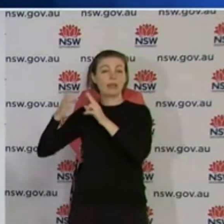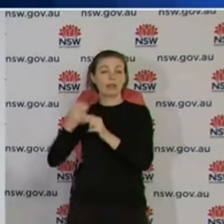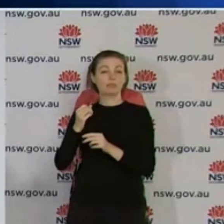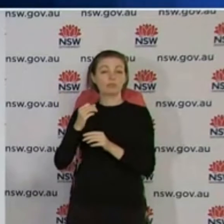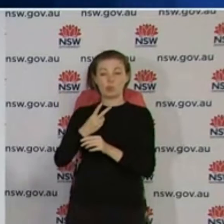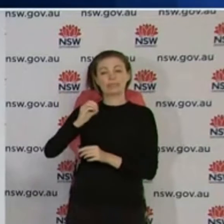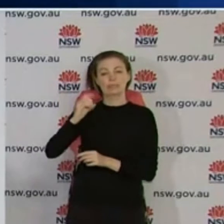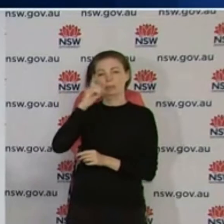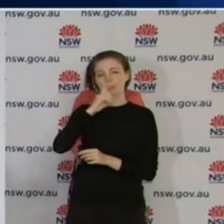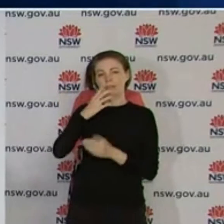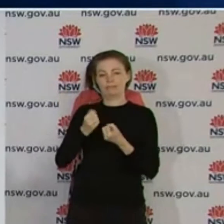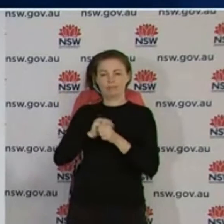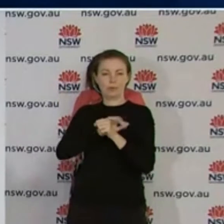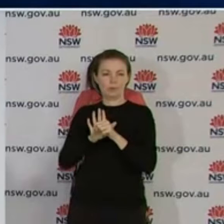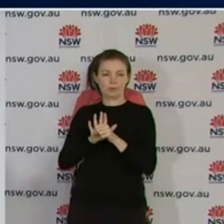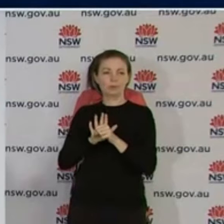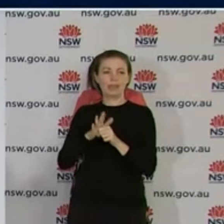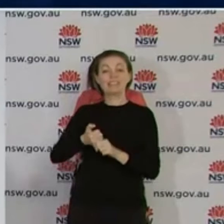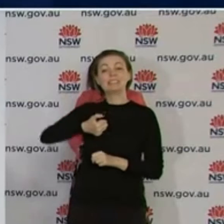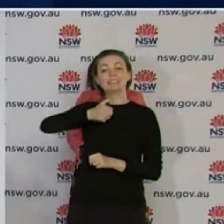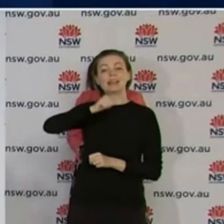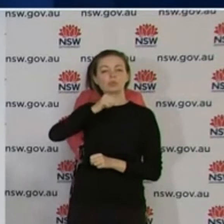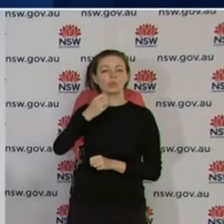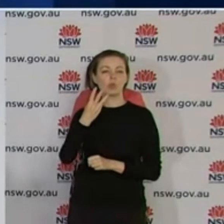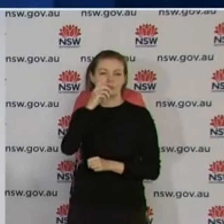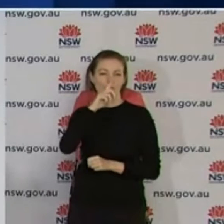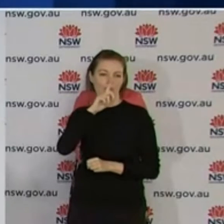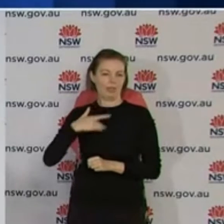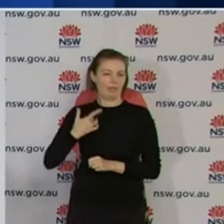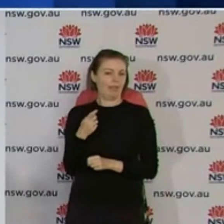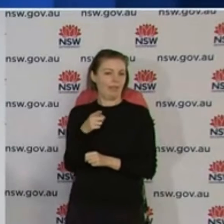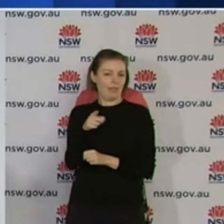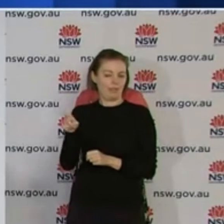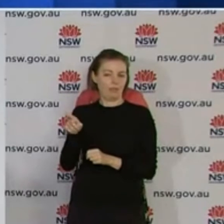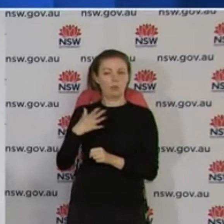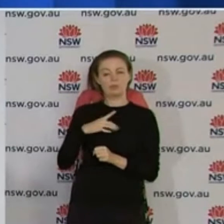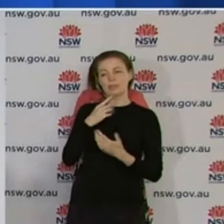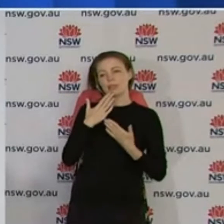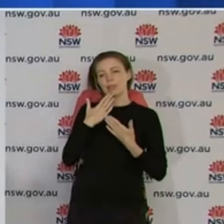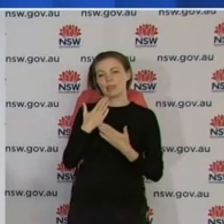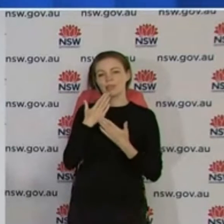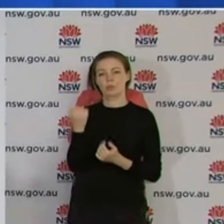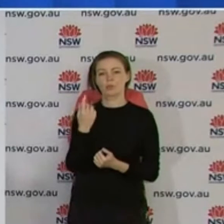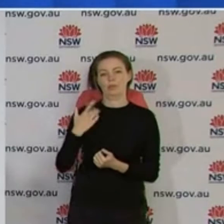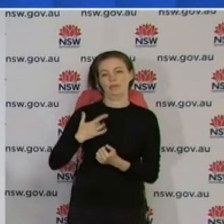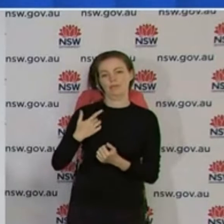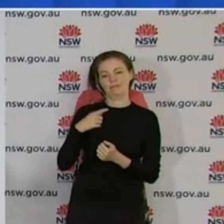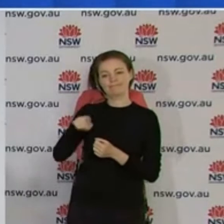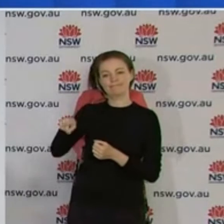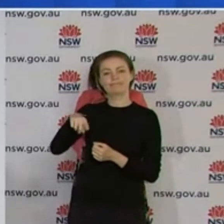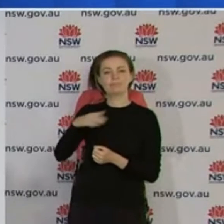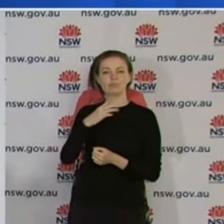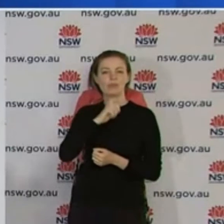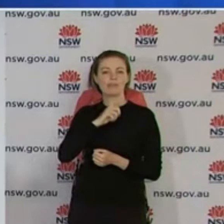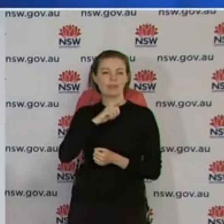than 630 residents. But we really want to thank the community in that part of Redfern for